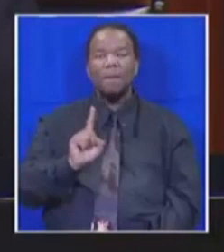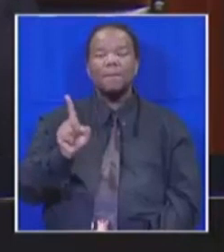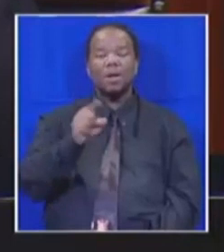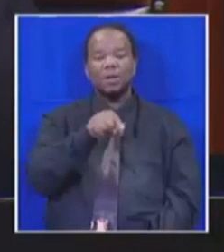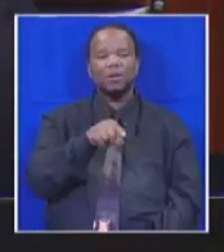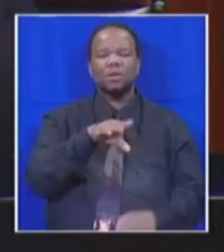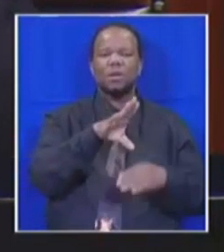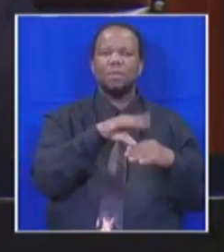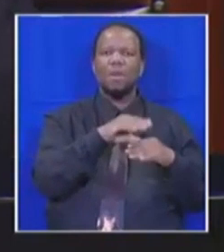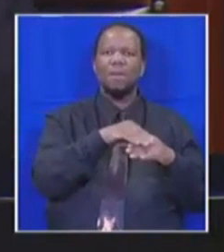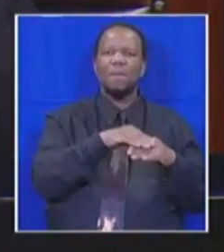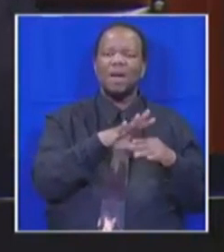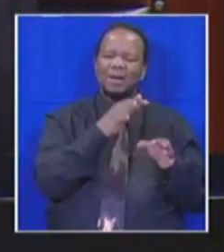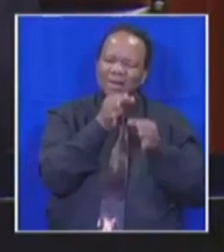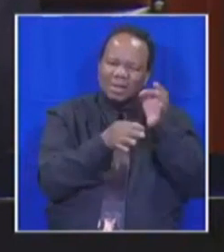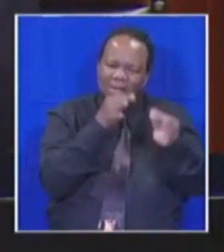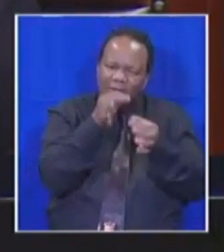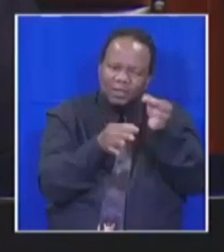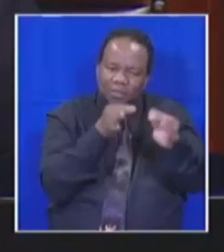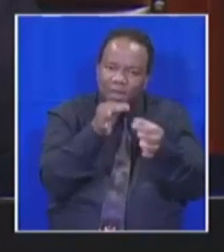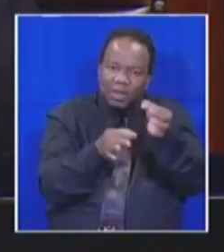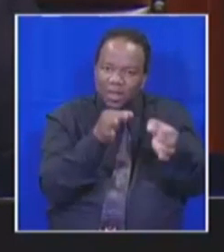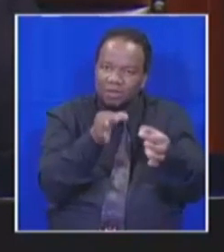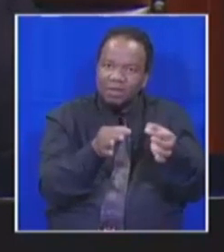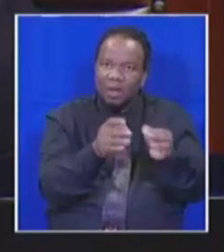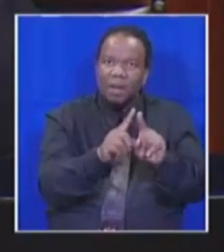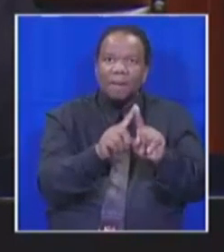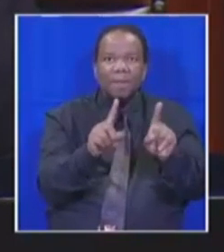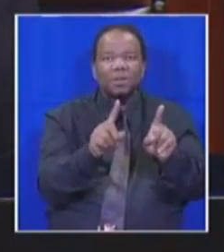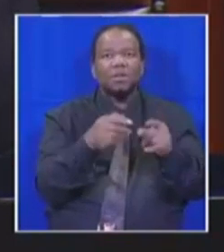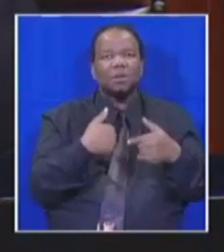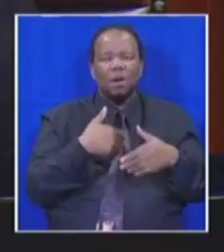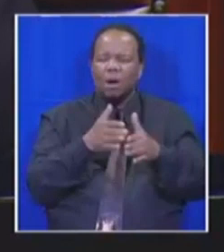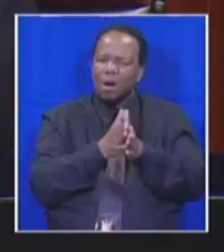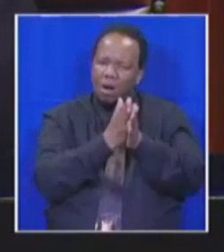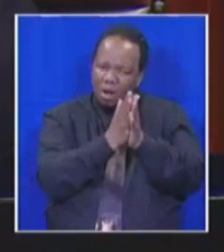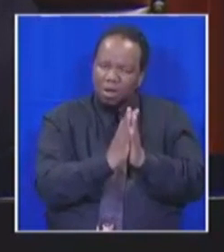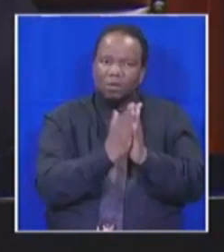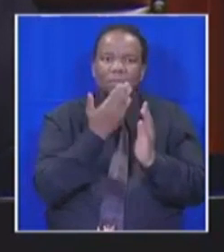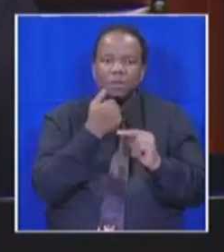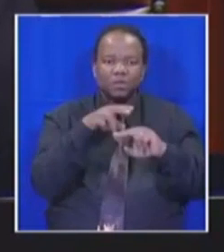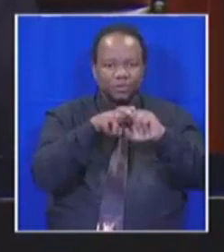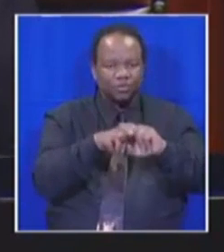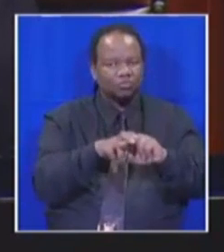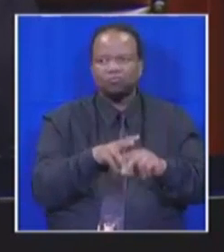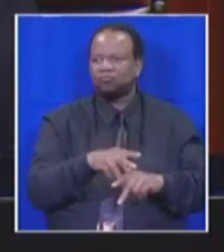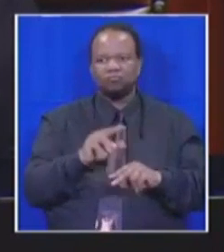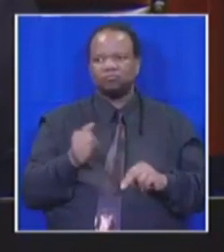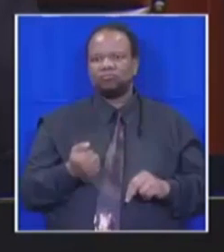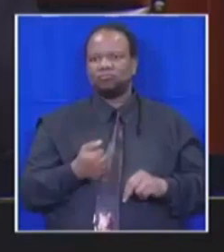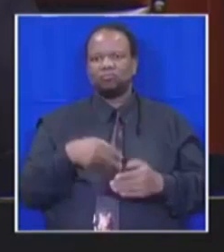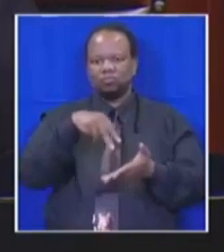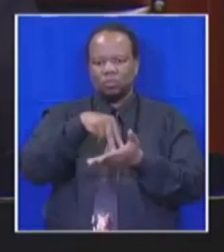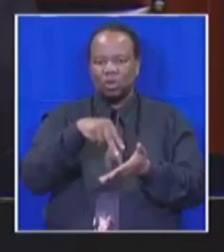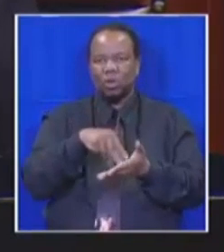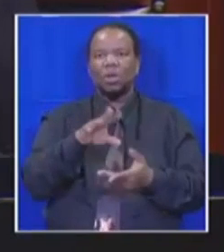is giving an explanation that deters me from... I asked him to sit and he doesn't. So I get